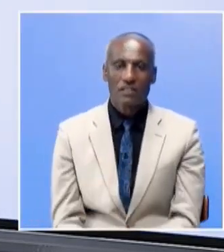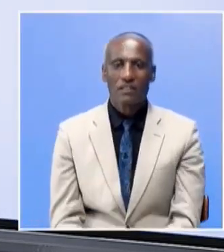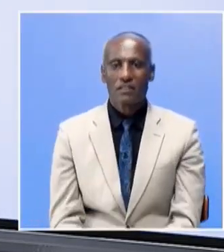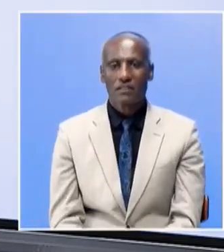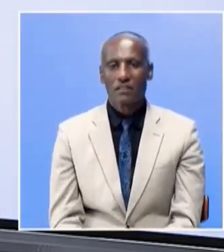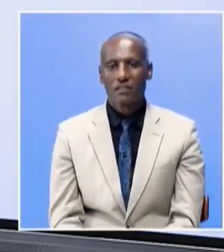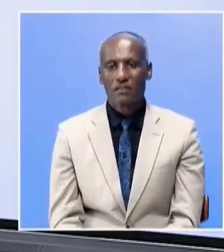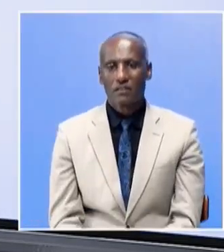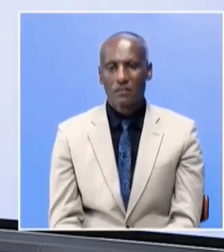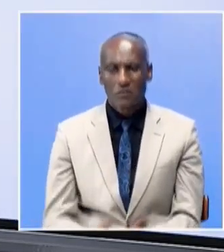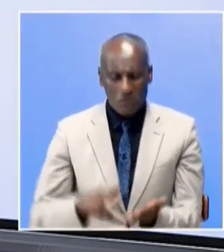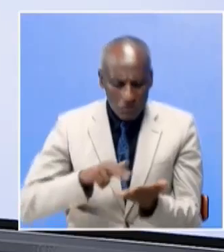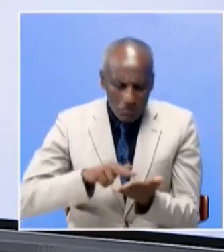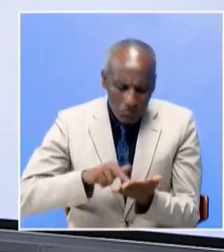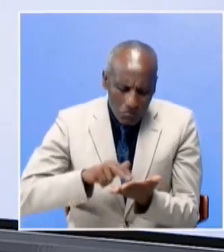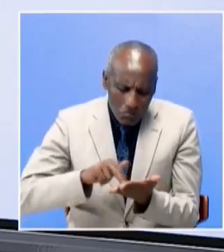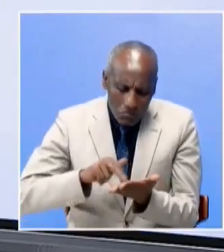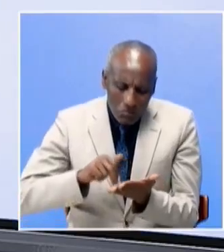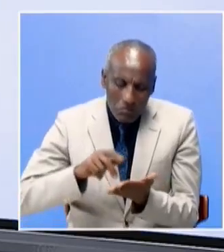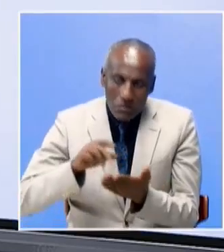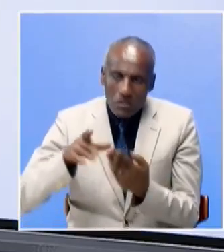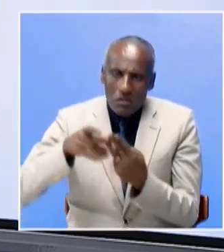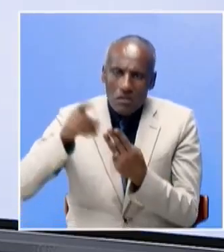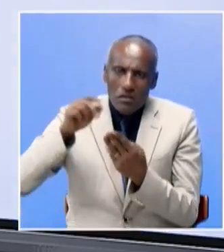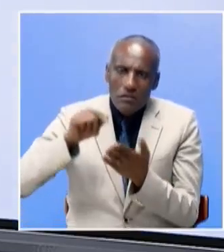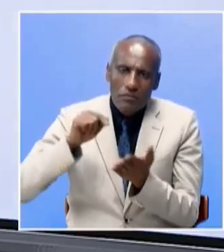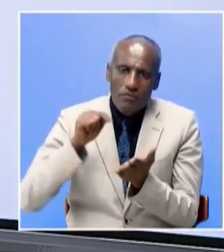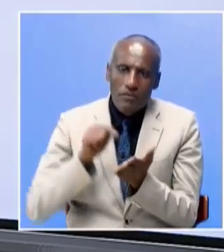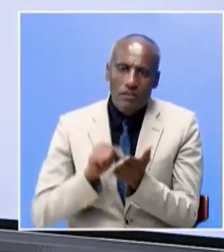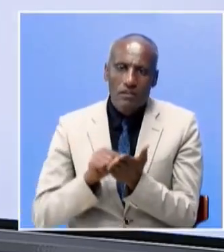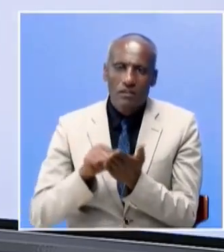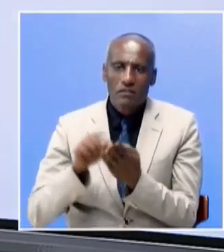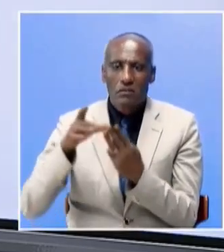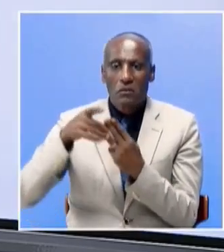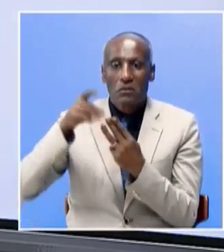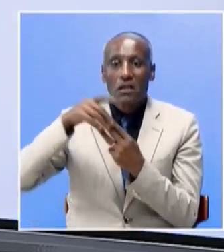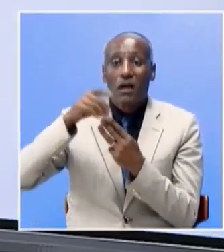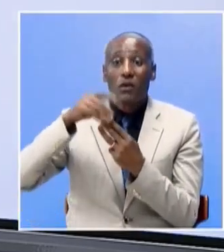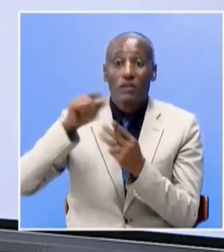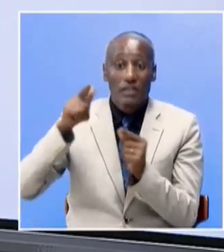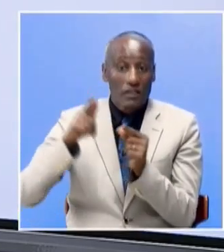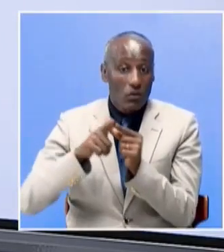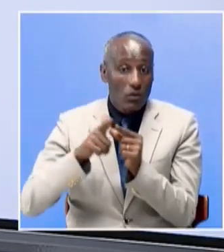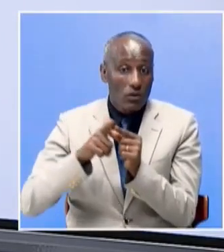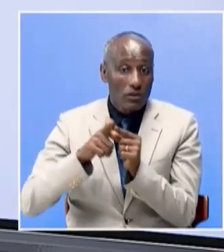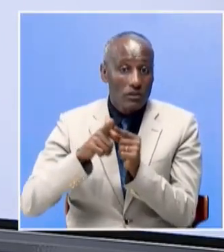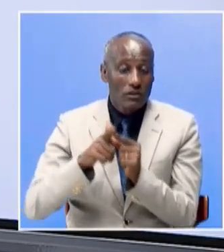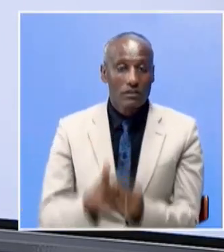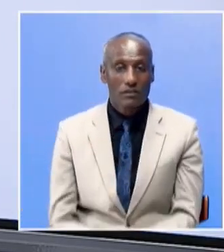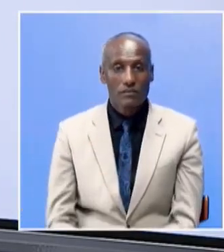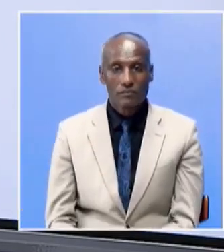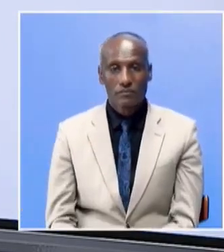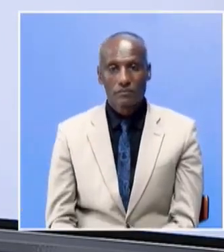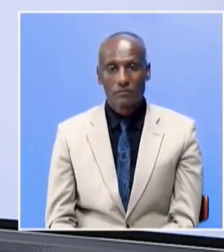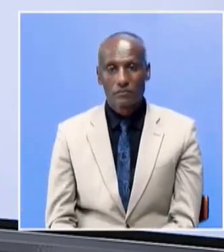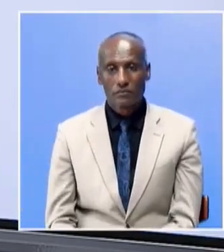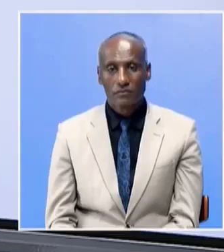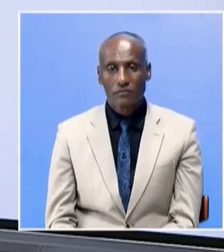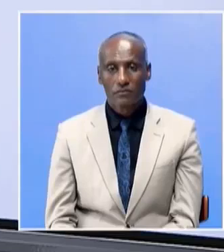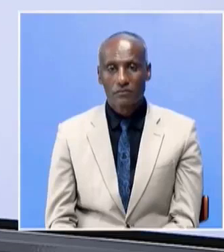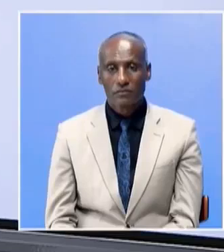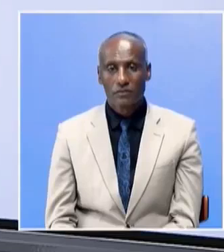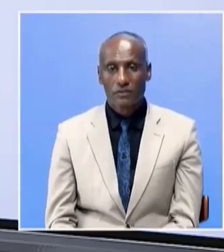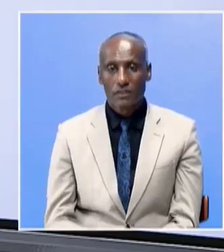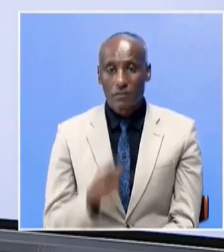simply counting the word. Okay? So in this sentence, as we've said earlier, look, the